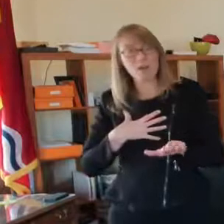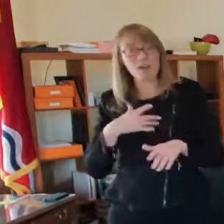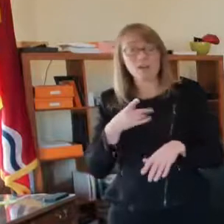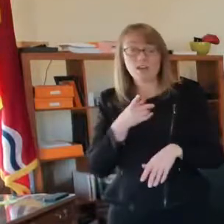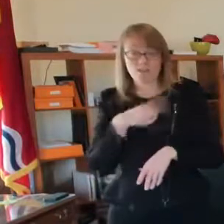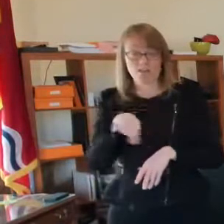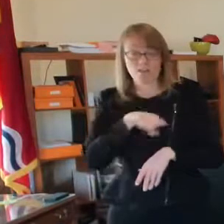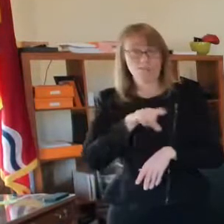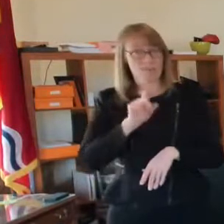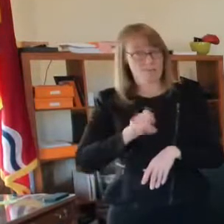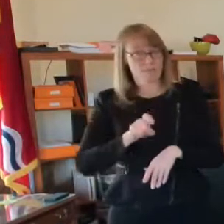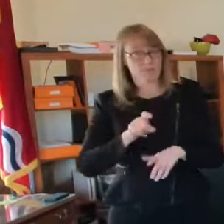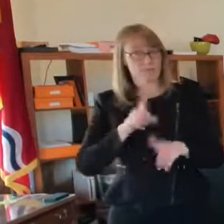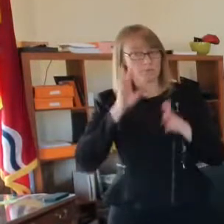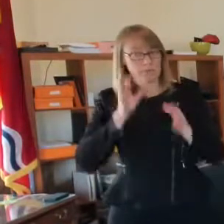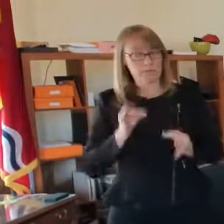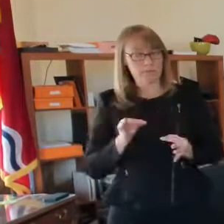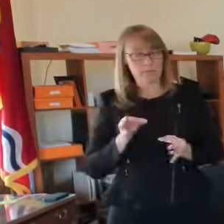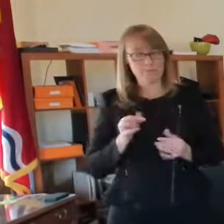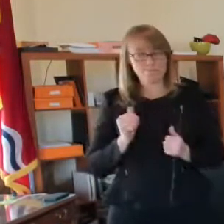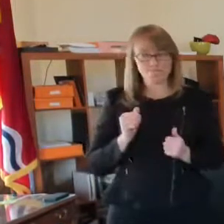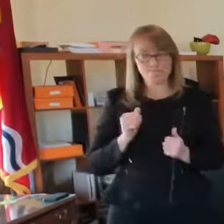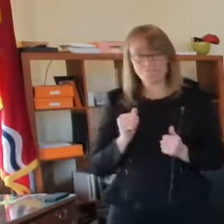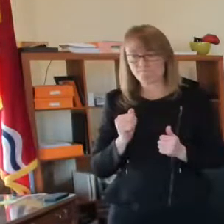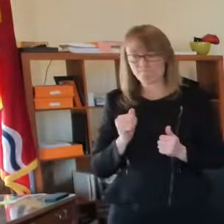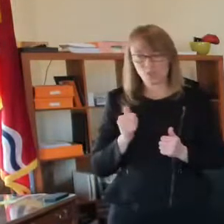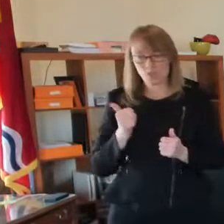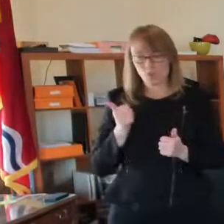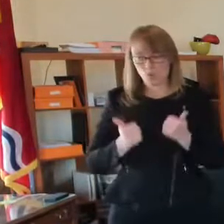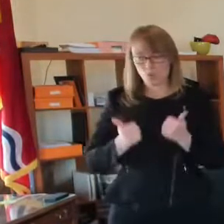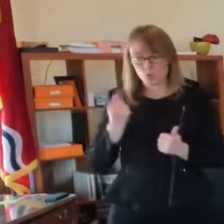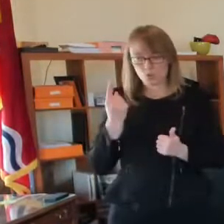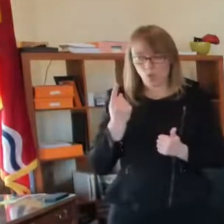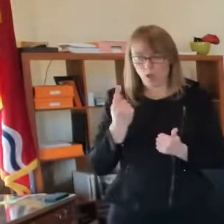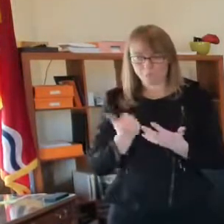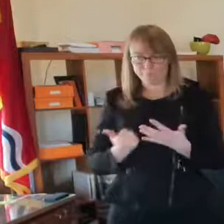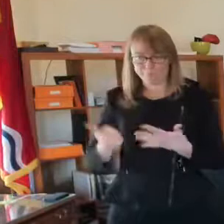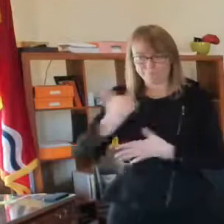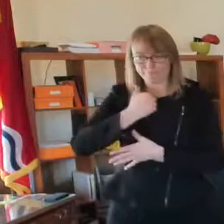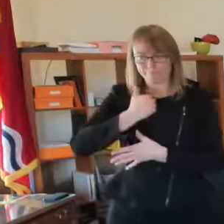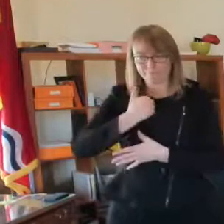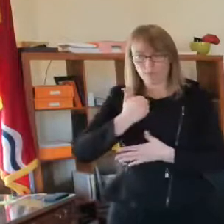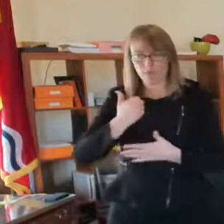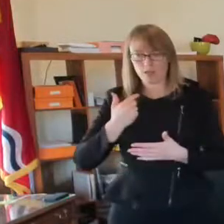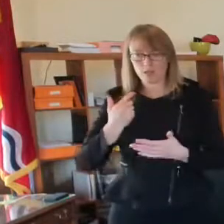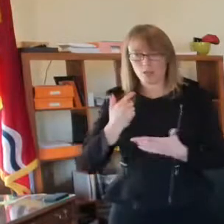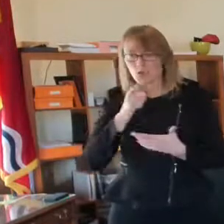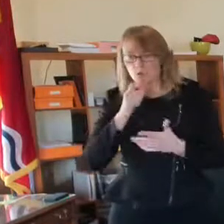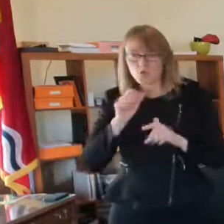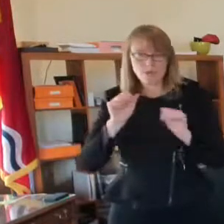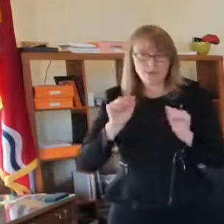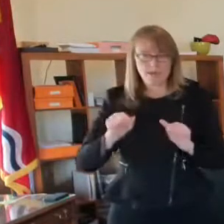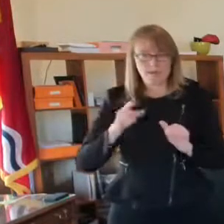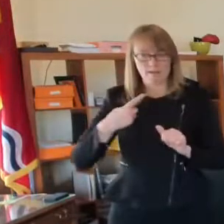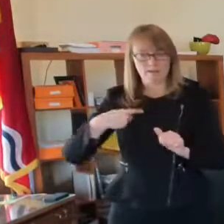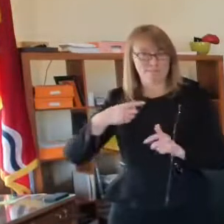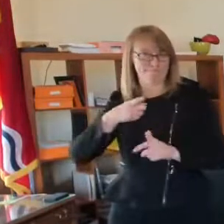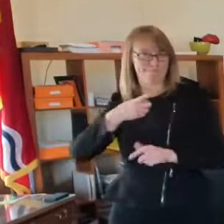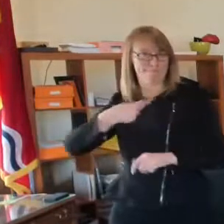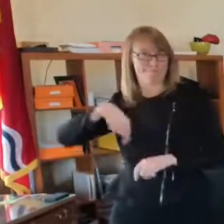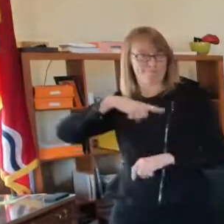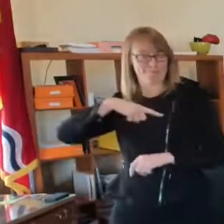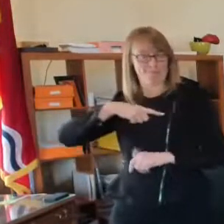them to really help and recover. So those decisions will be made in the hospital